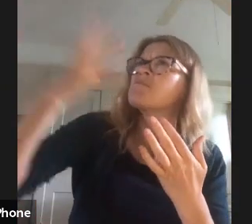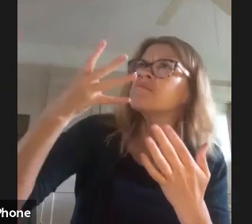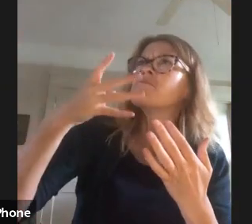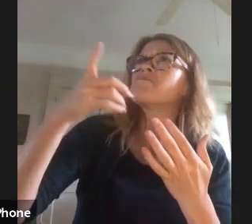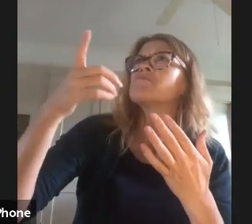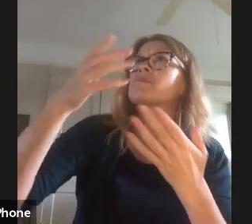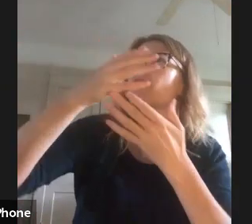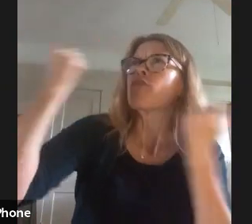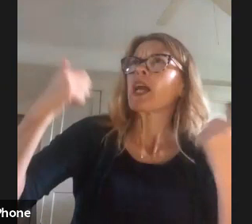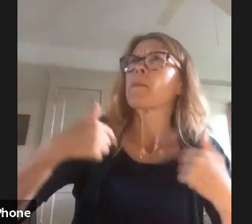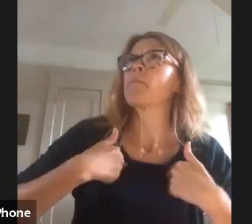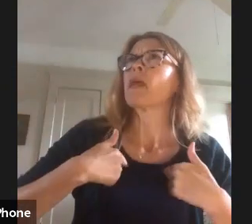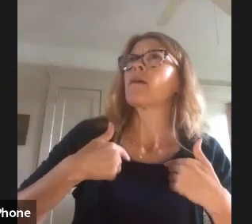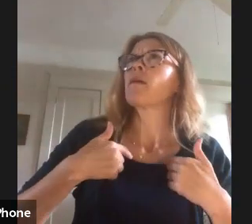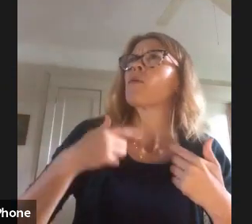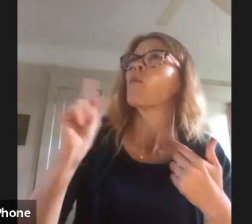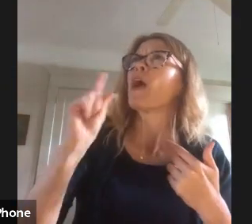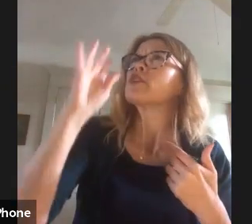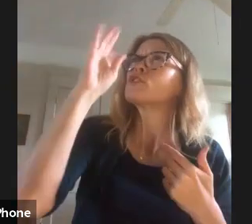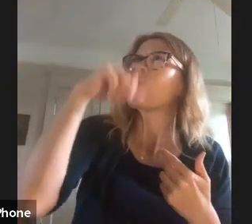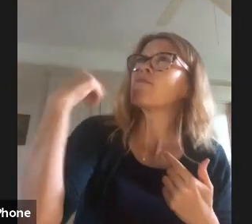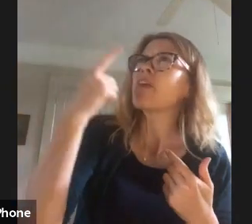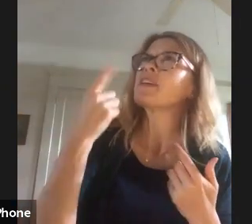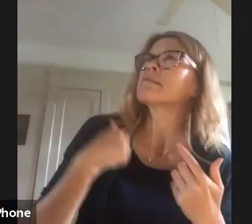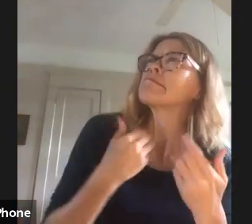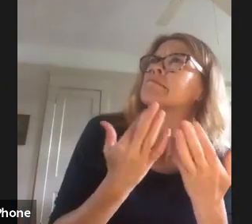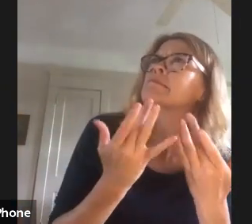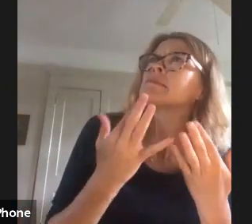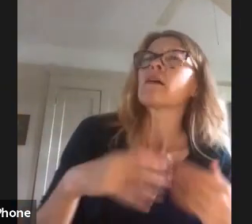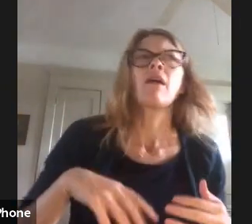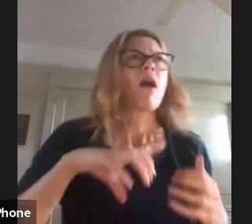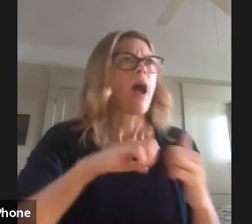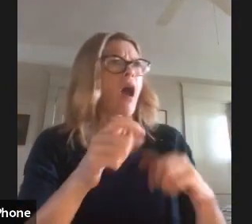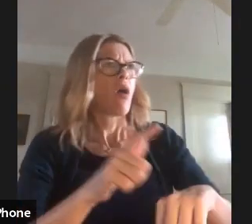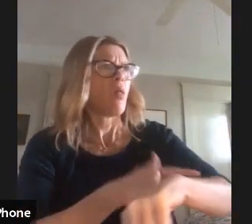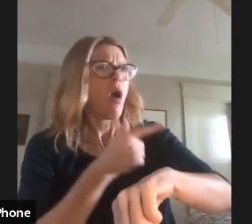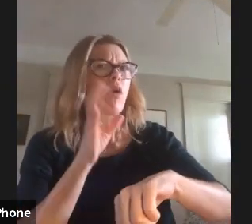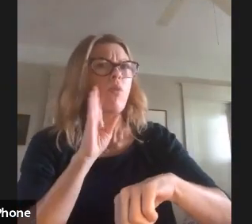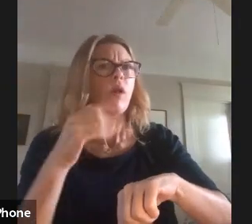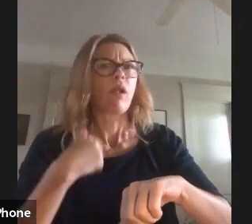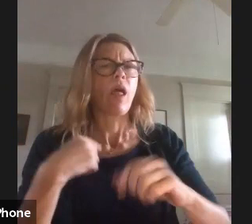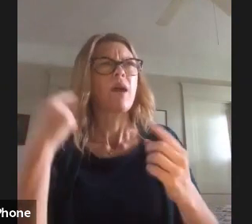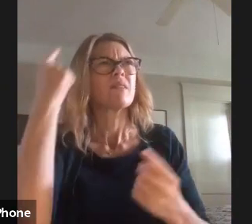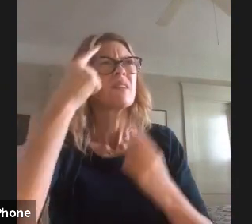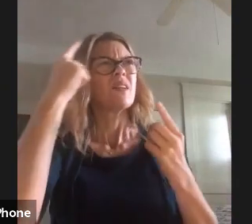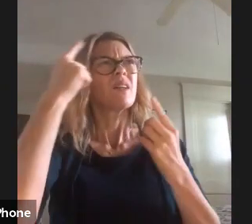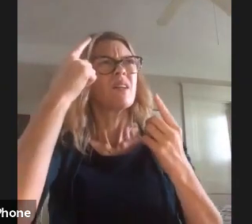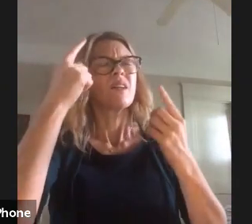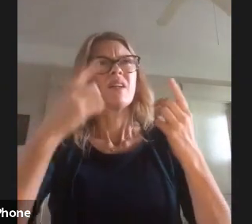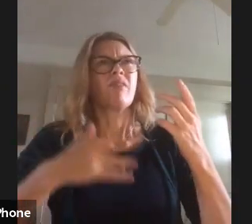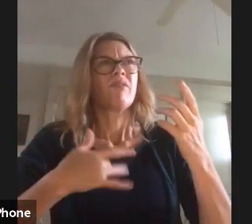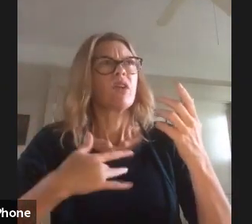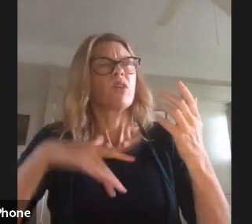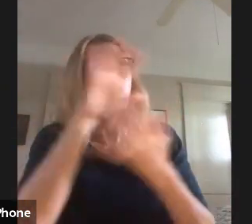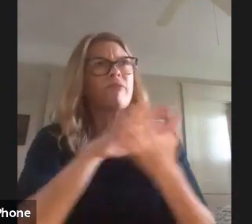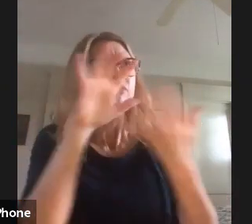me? How long shall I have perplexity in my mind and grief in my heart